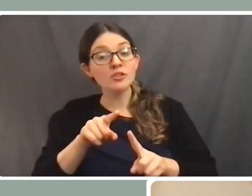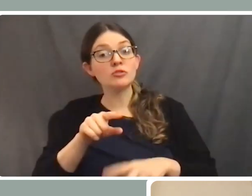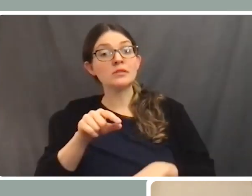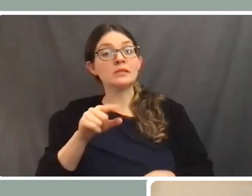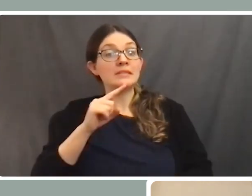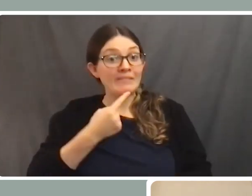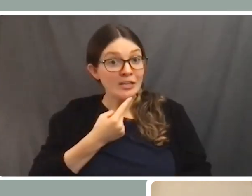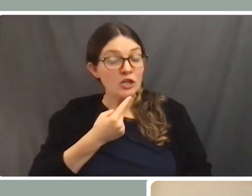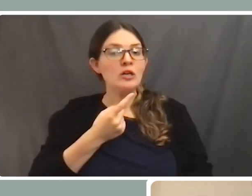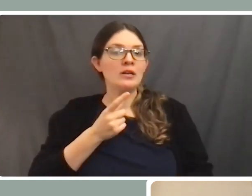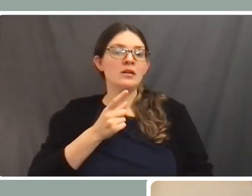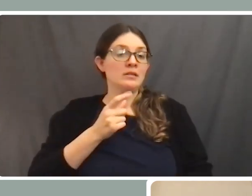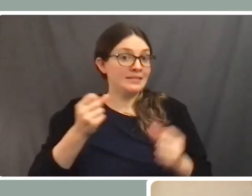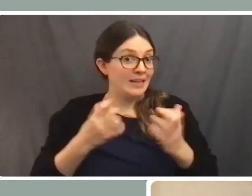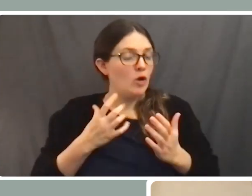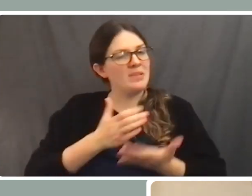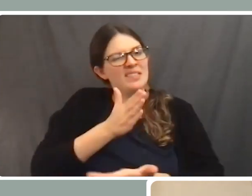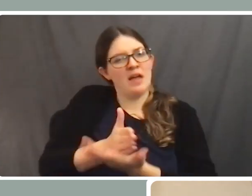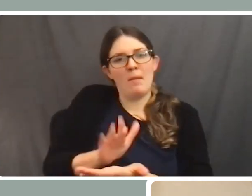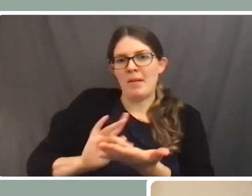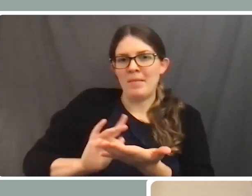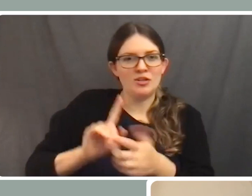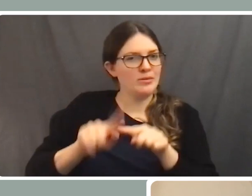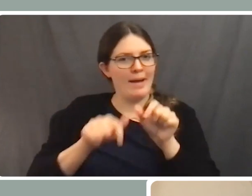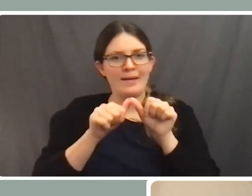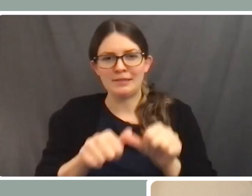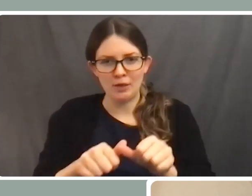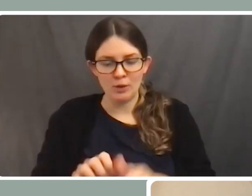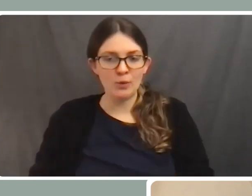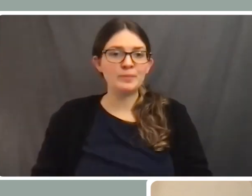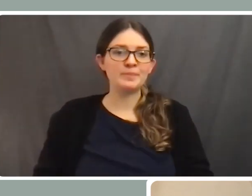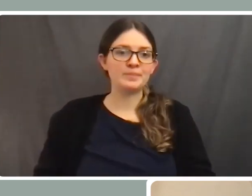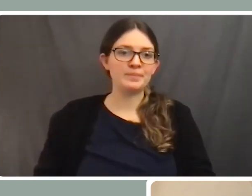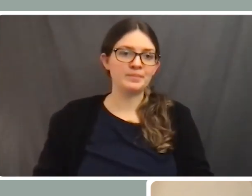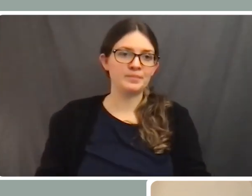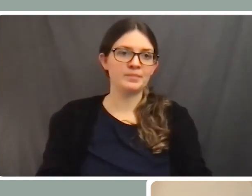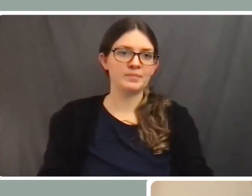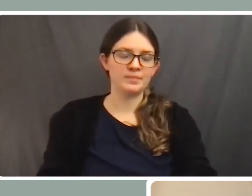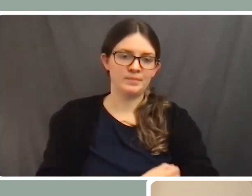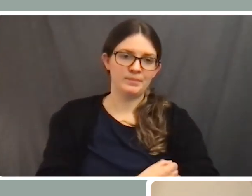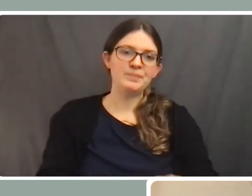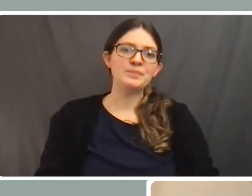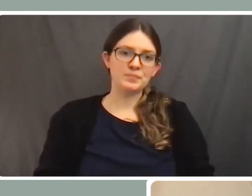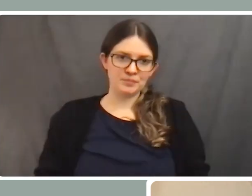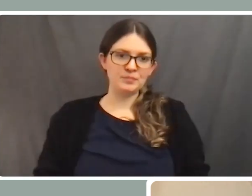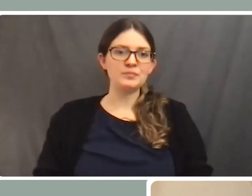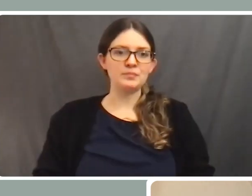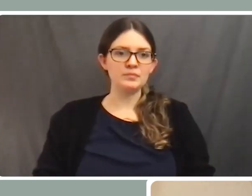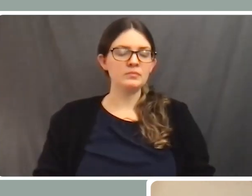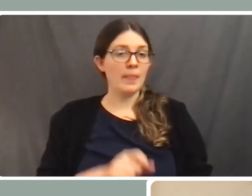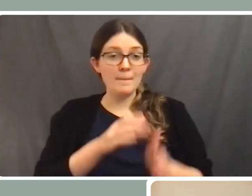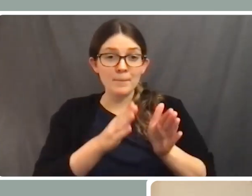so severe and so scary. And so, I don't know the question asker's